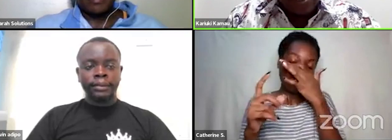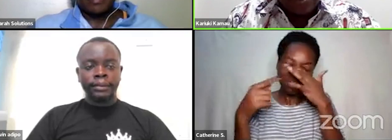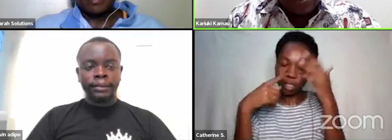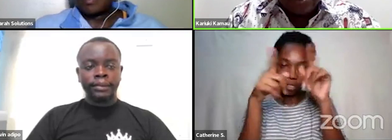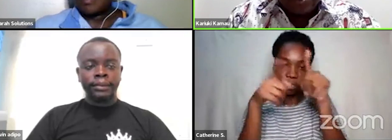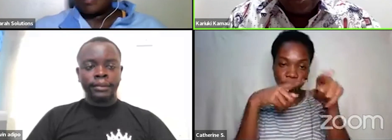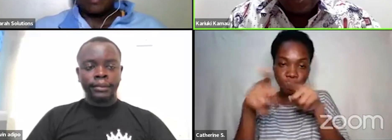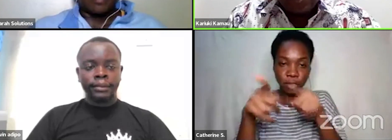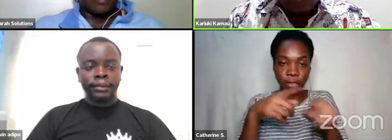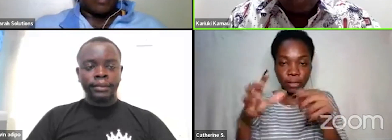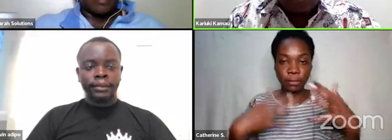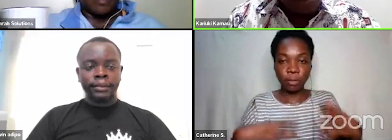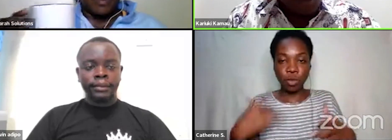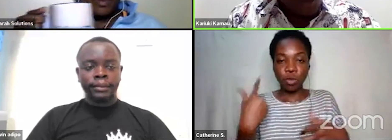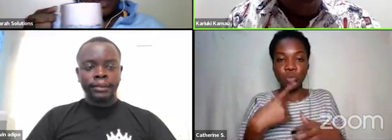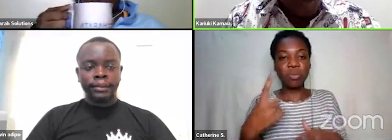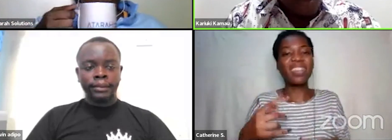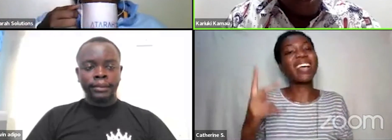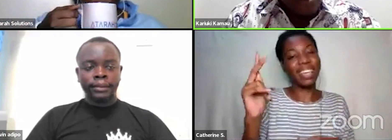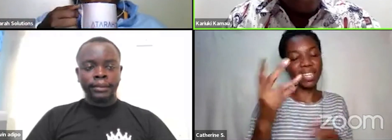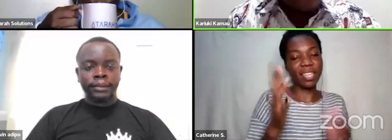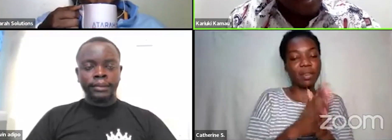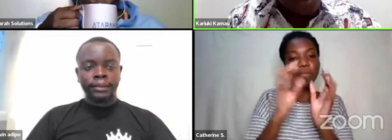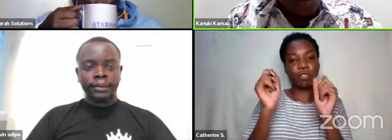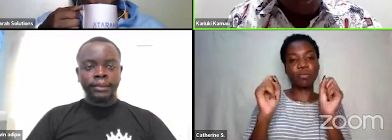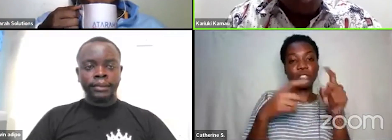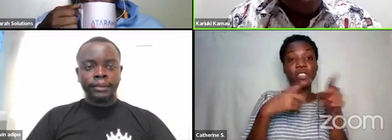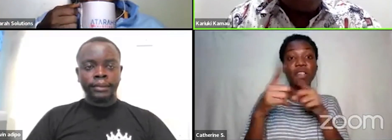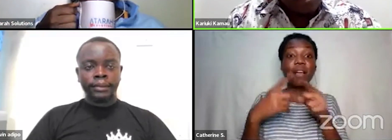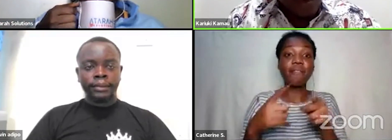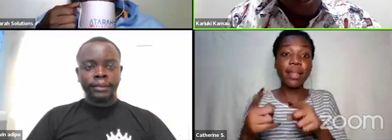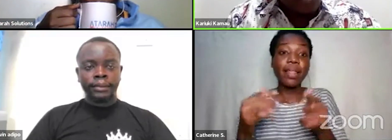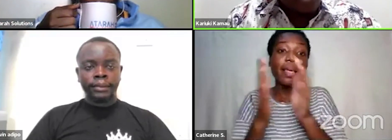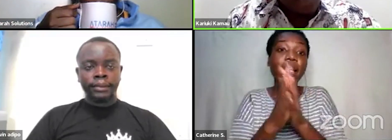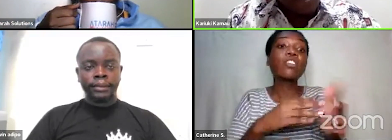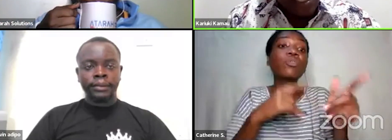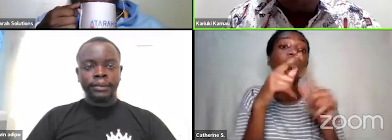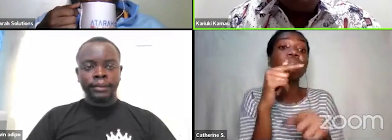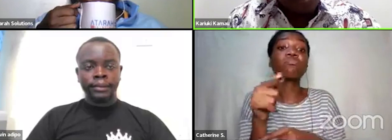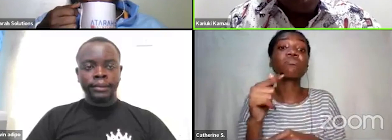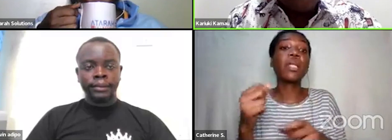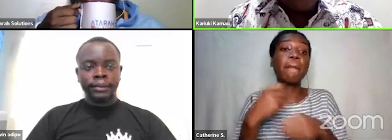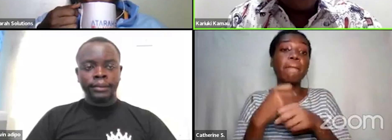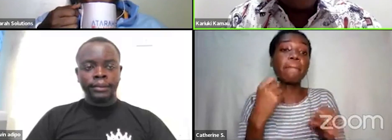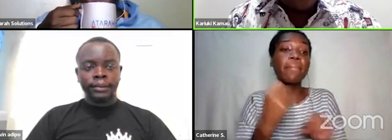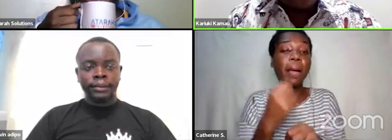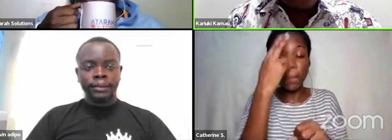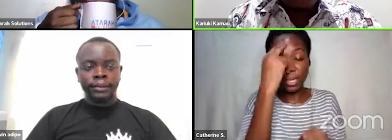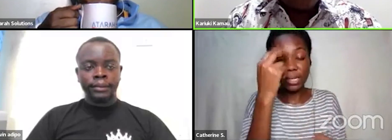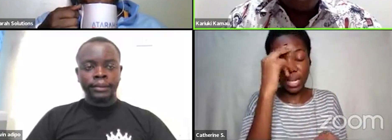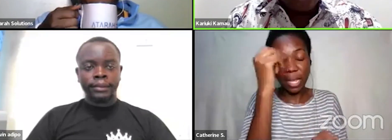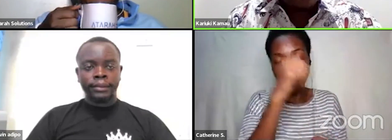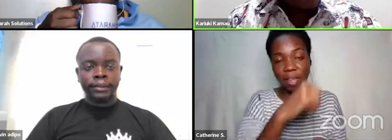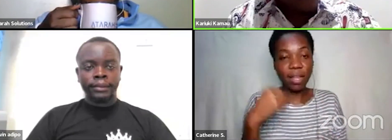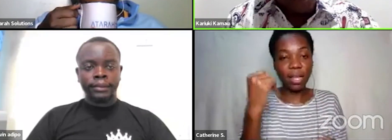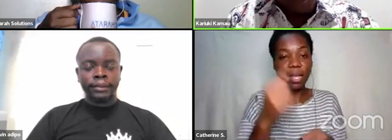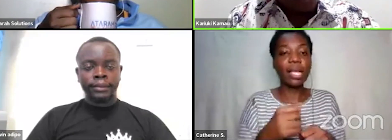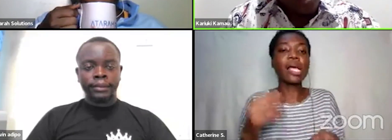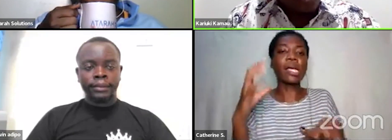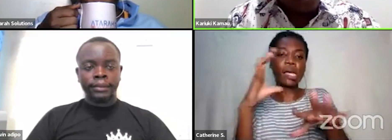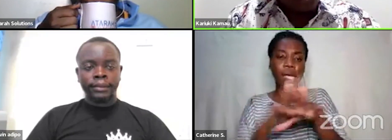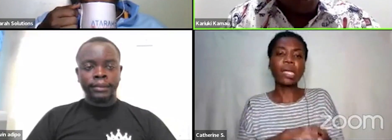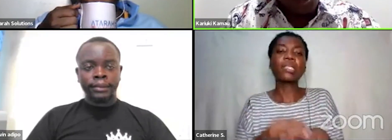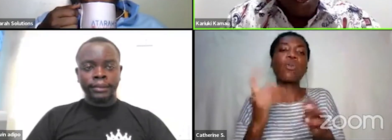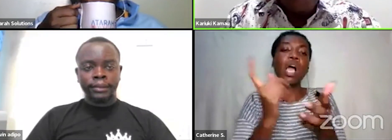are locally, who can be able to travel. And these local tourists are the ones which have enabled Masai Africa Safaris now to attract